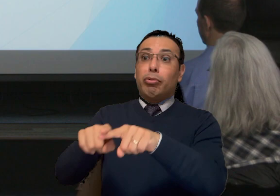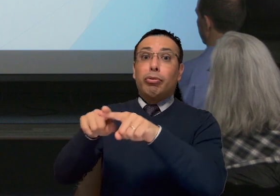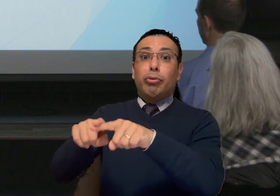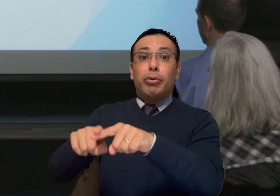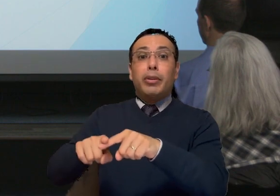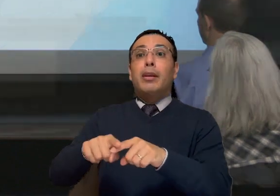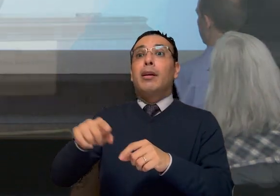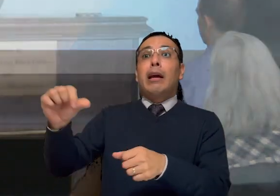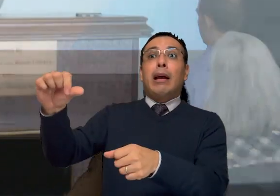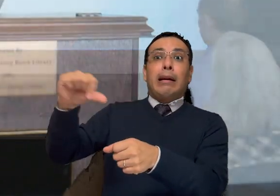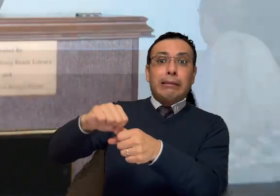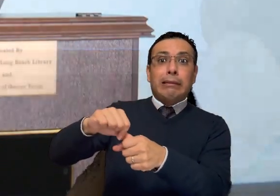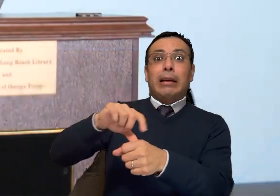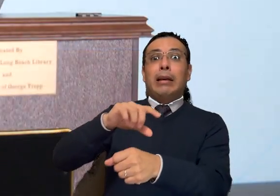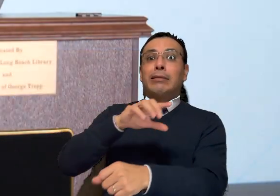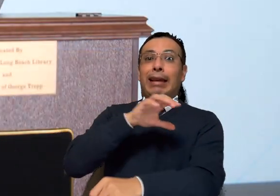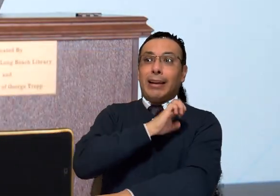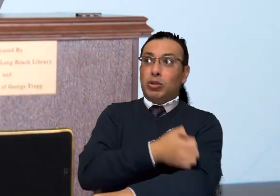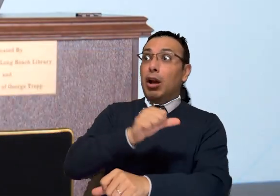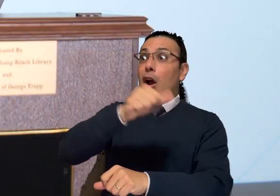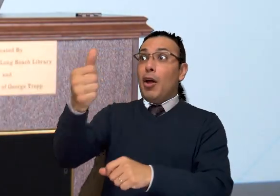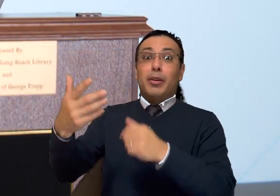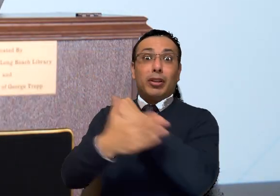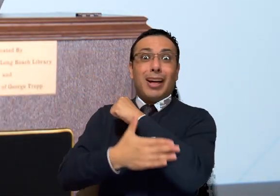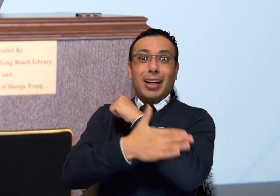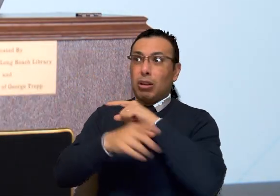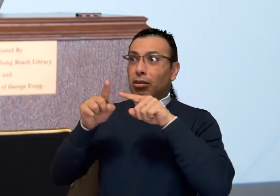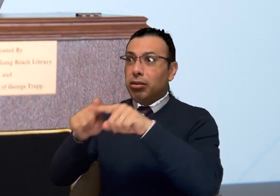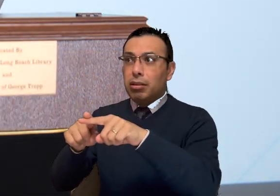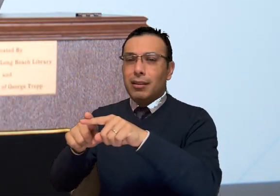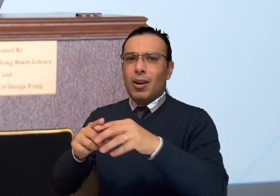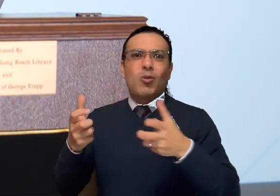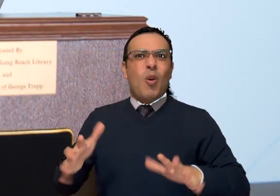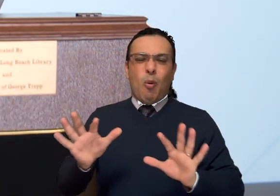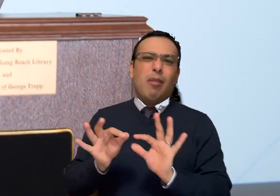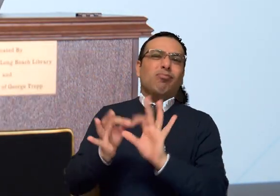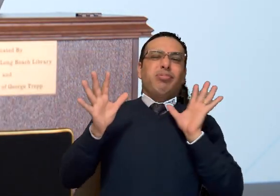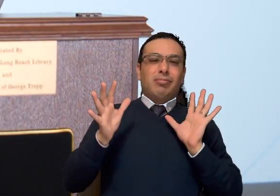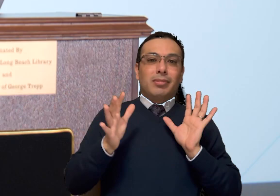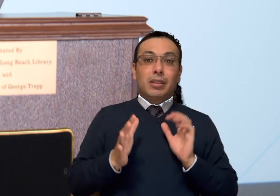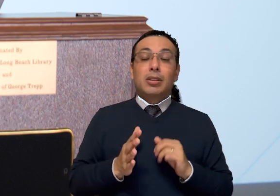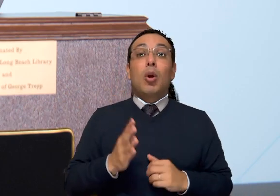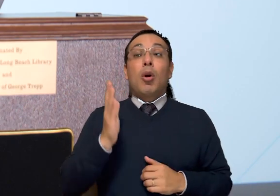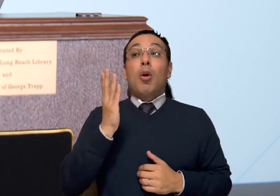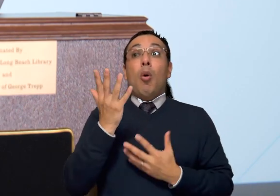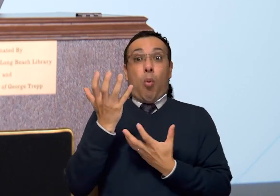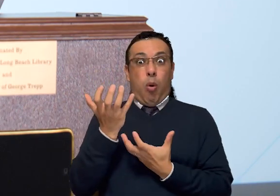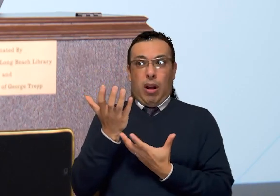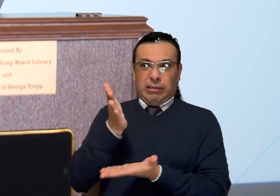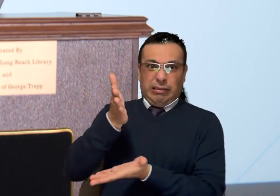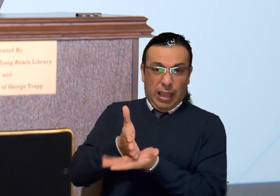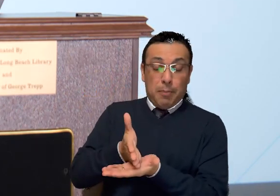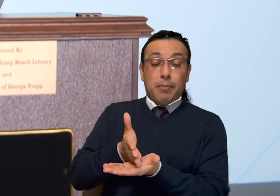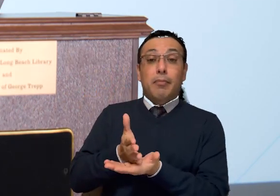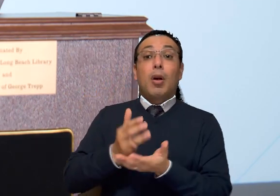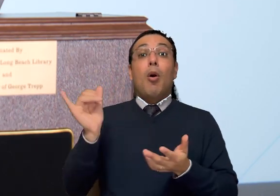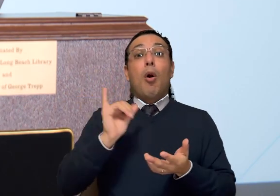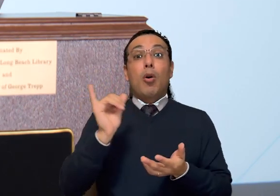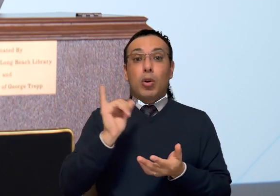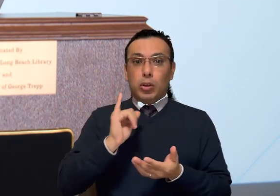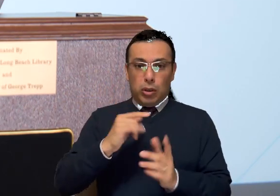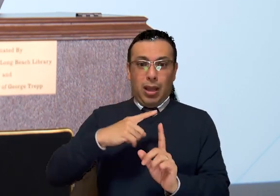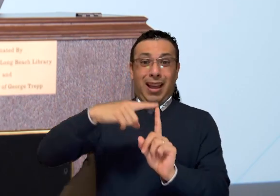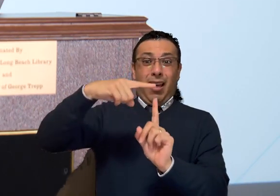climate change is one of the most significant ways that we can do both of those things. Break our addiction to foreign fossil fuels and